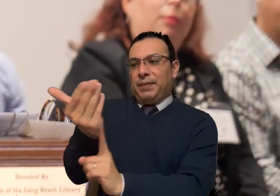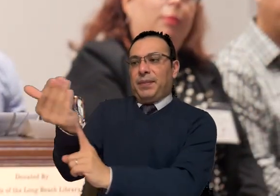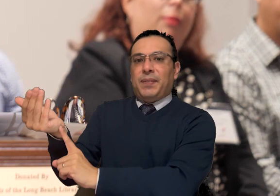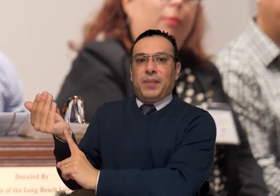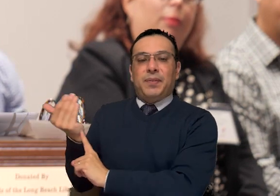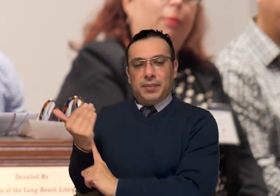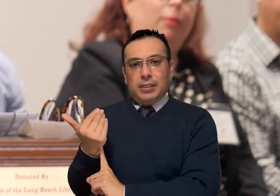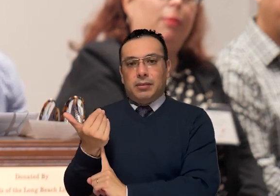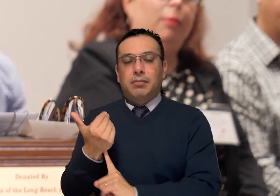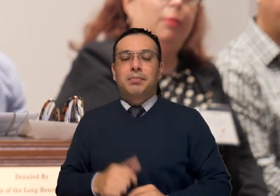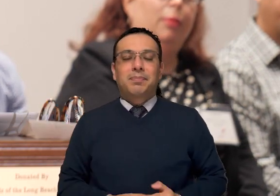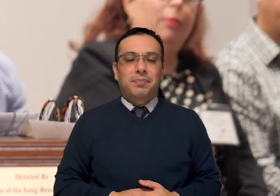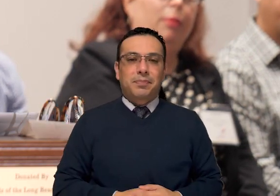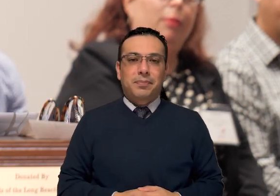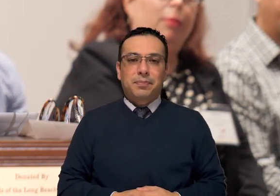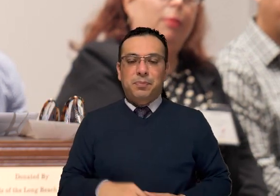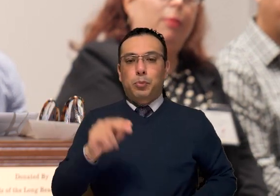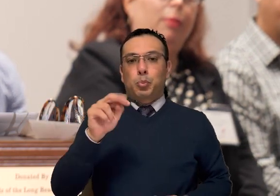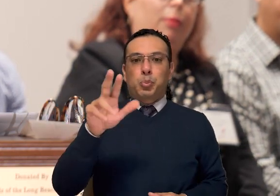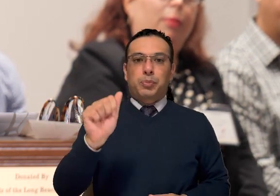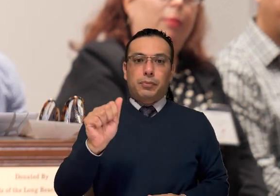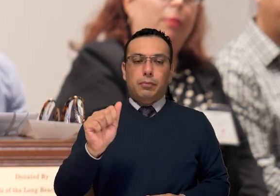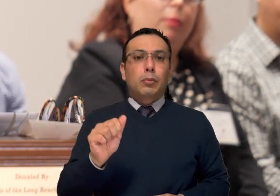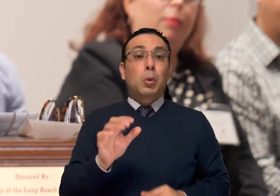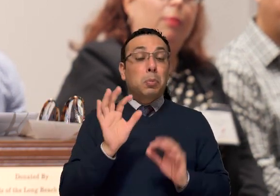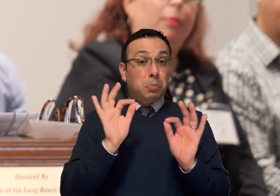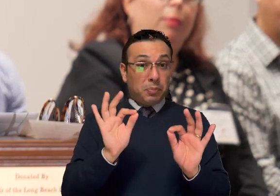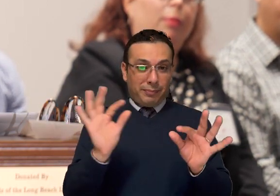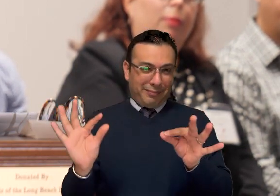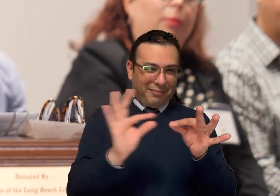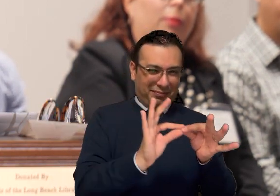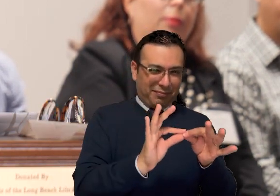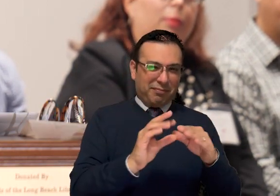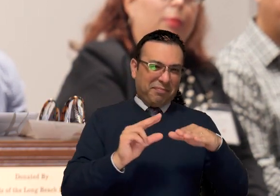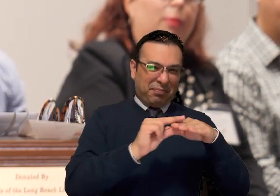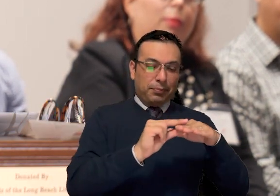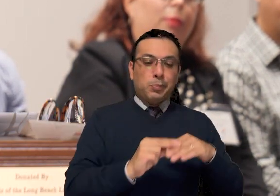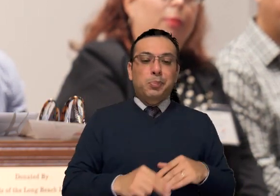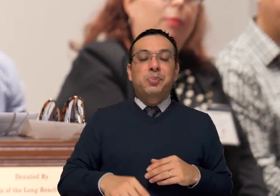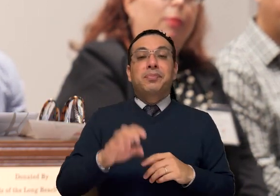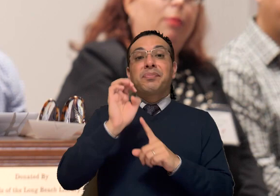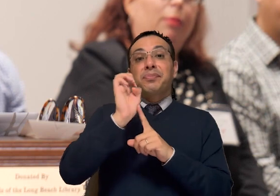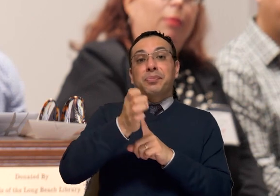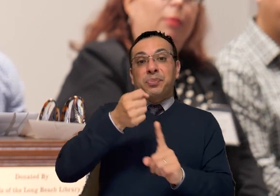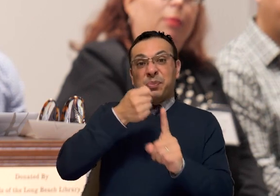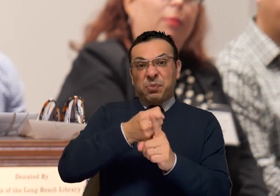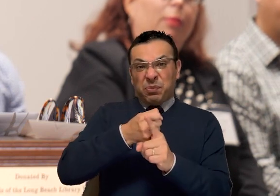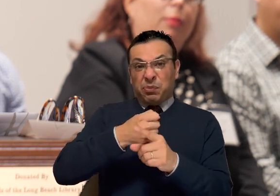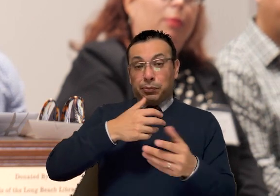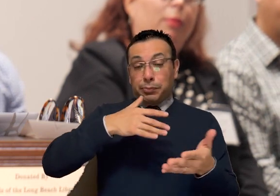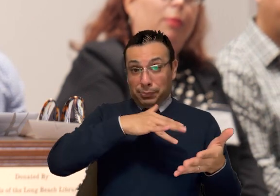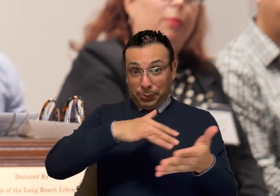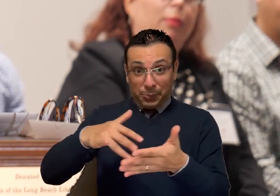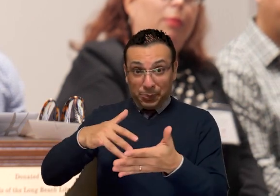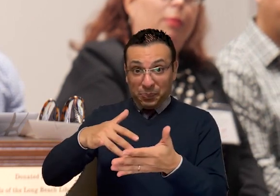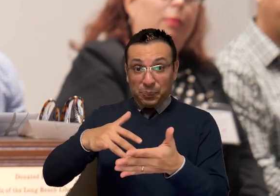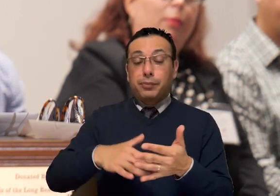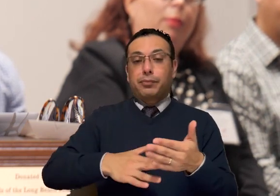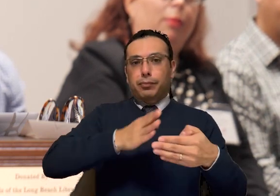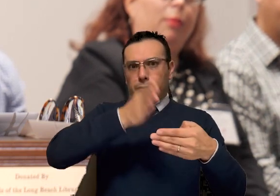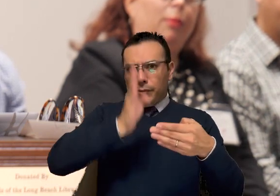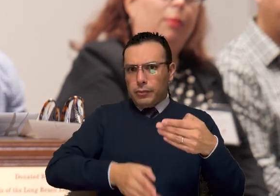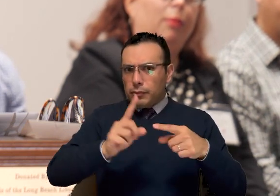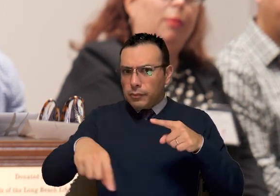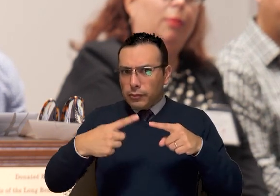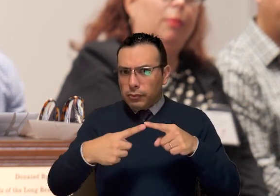the environmental impact studies be completed? And if they are completed, when they're completed, can we